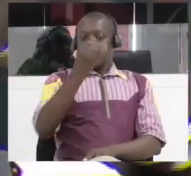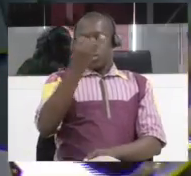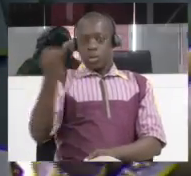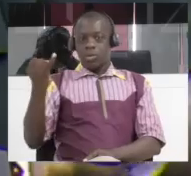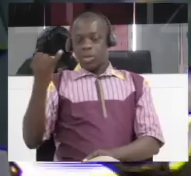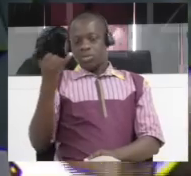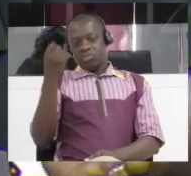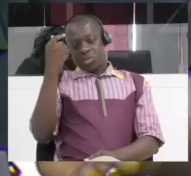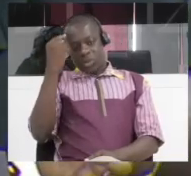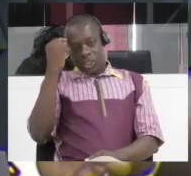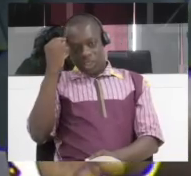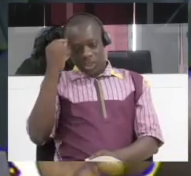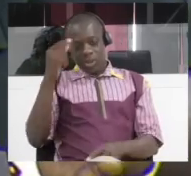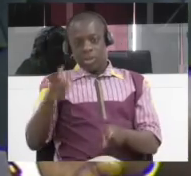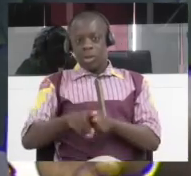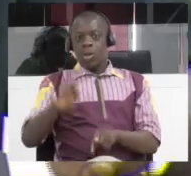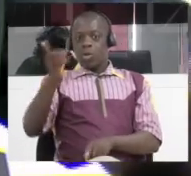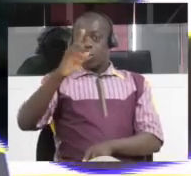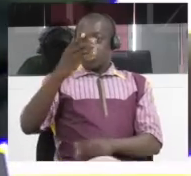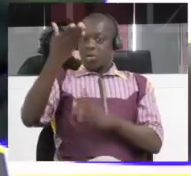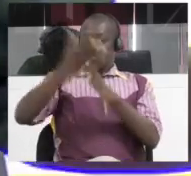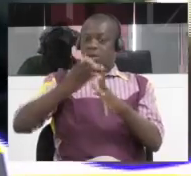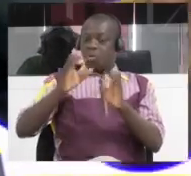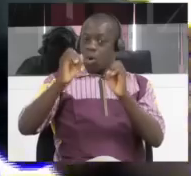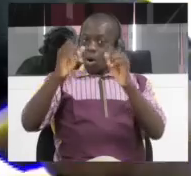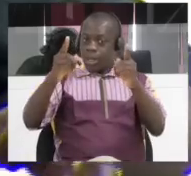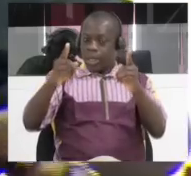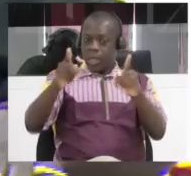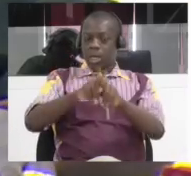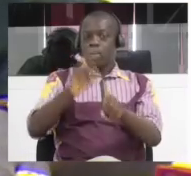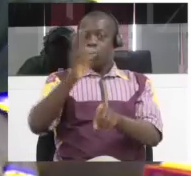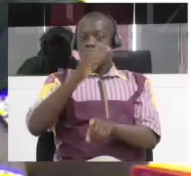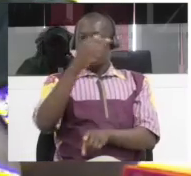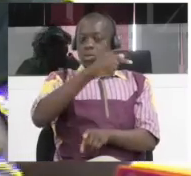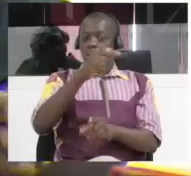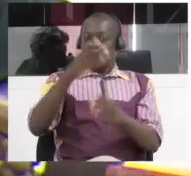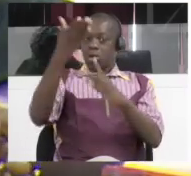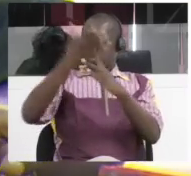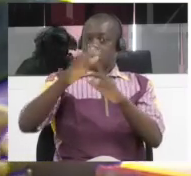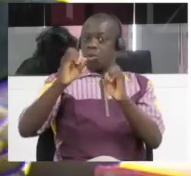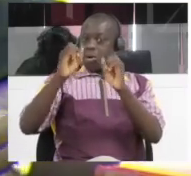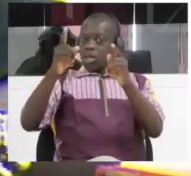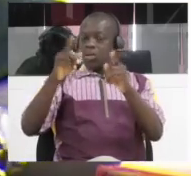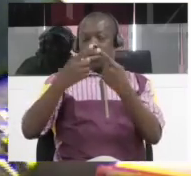I believe to be okay and what you believe to be okay may be quite different. Life is a question